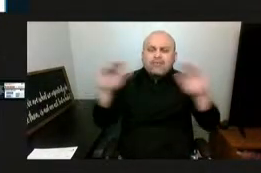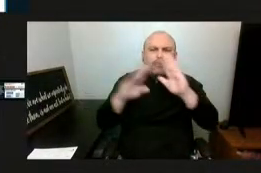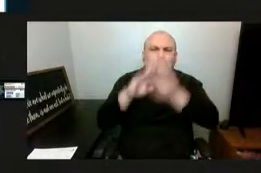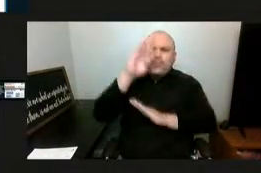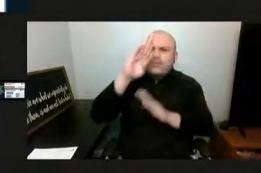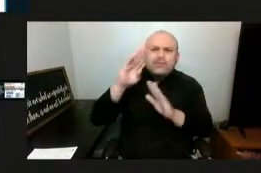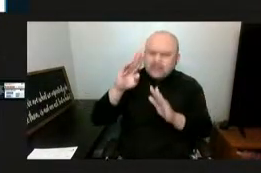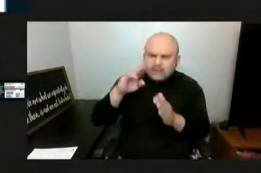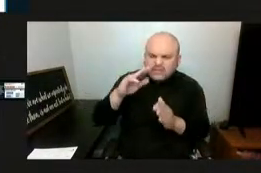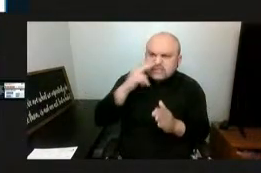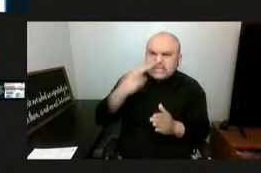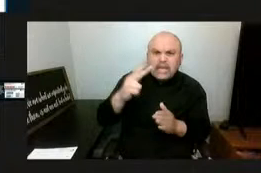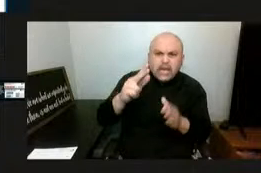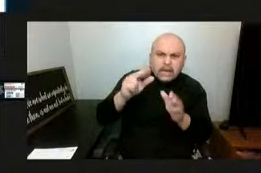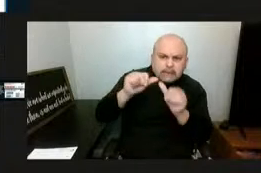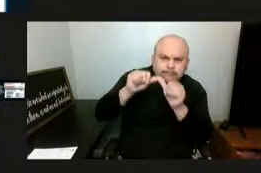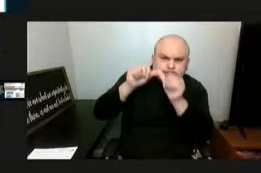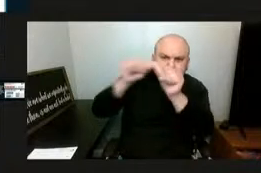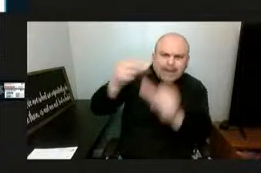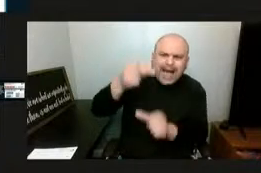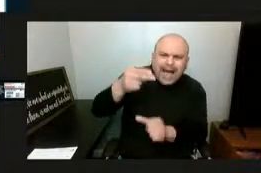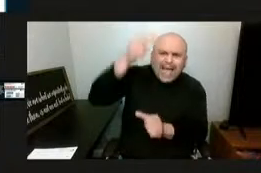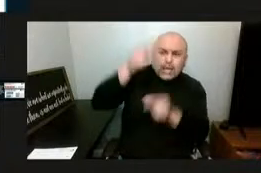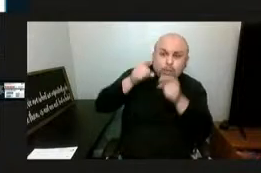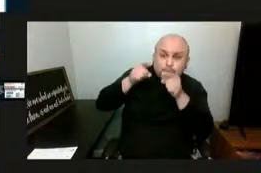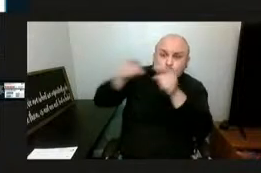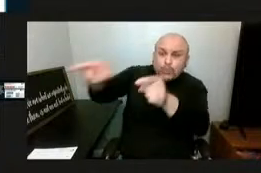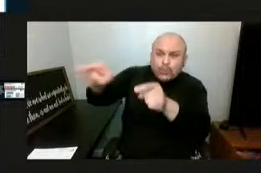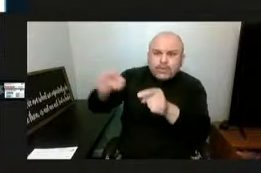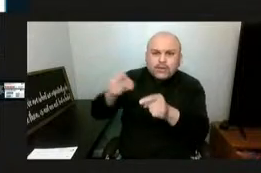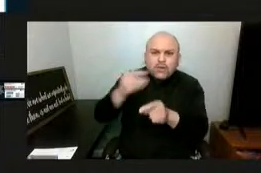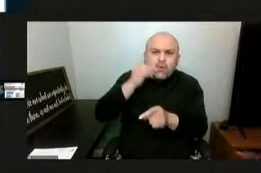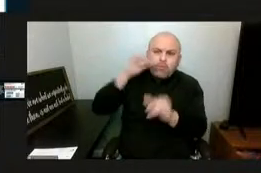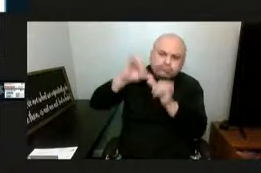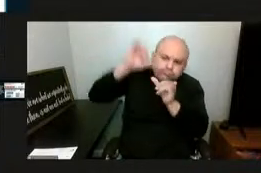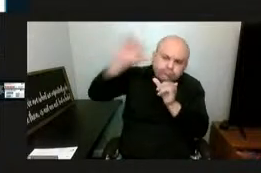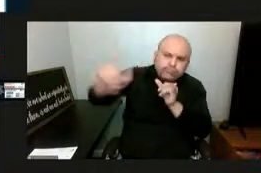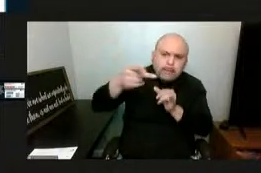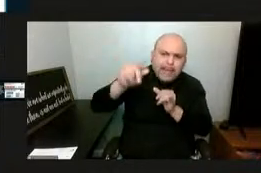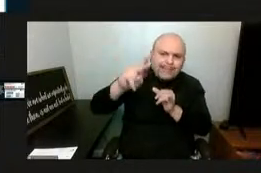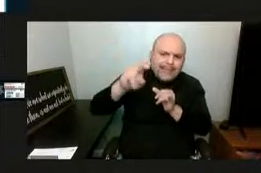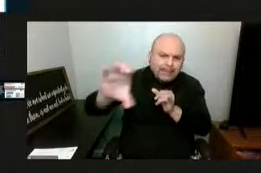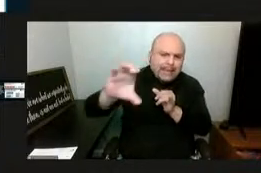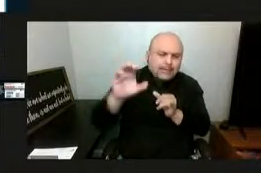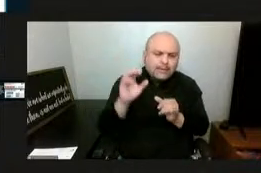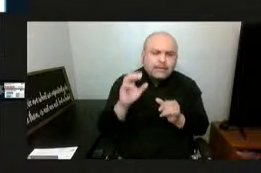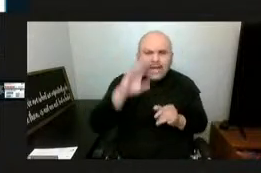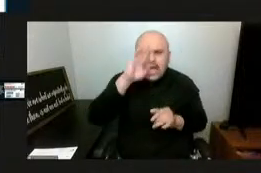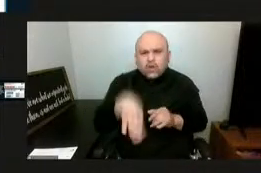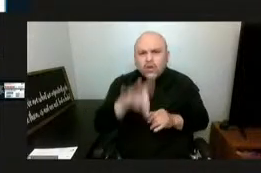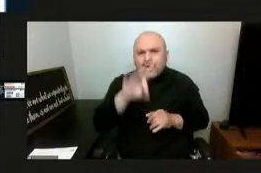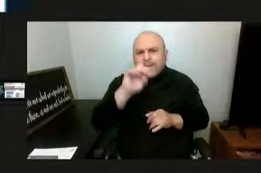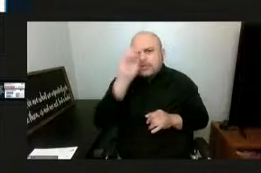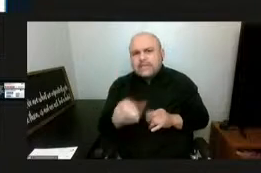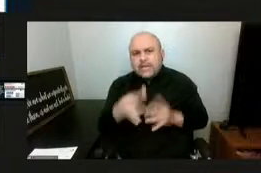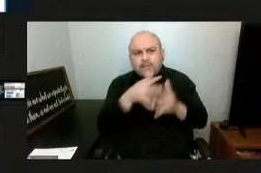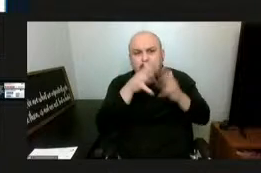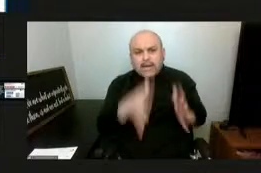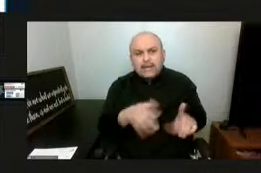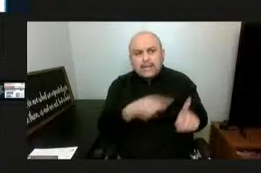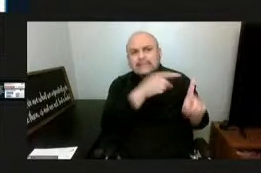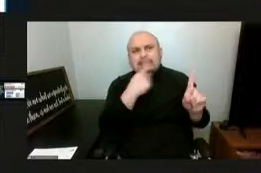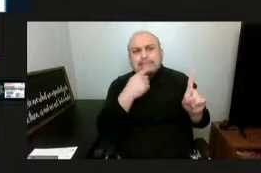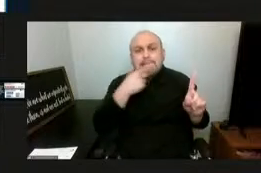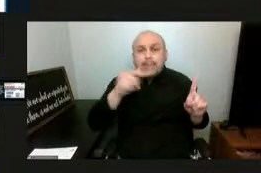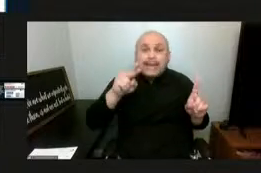high throughout the pandemic. We know that 80% of Americans are saying that the pandemic has